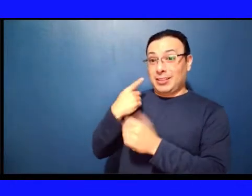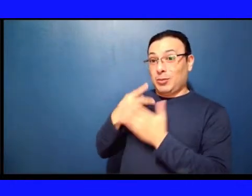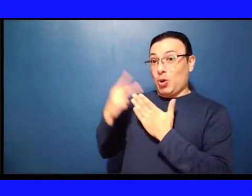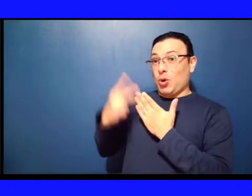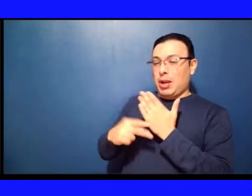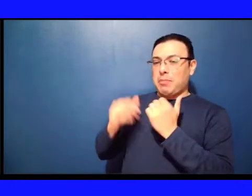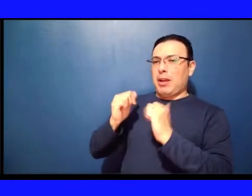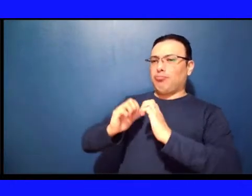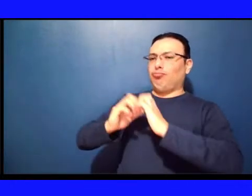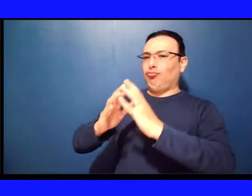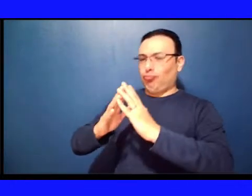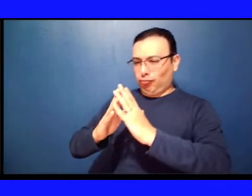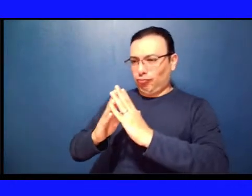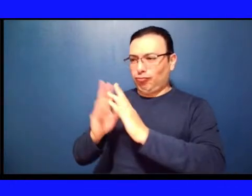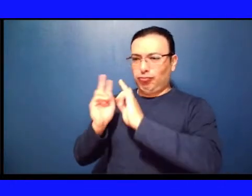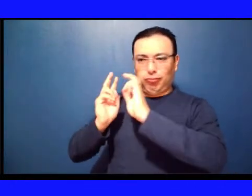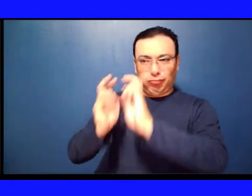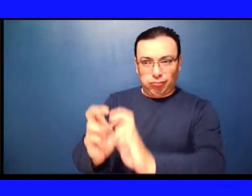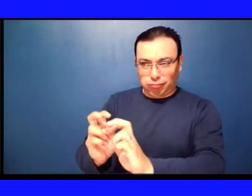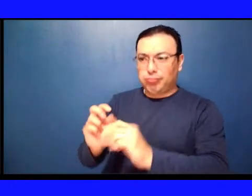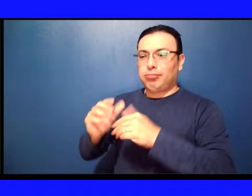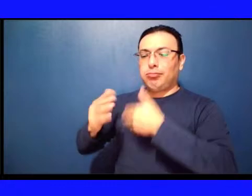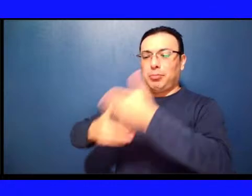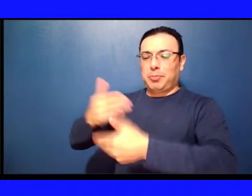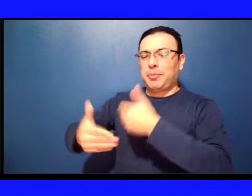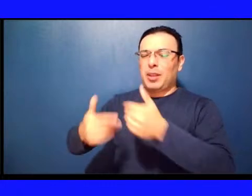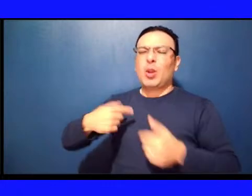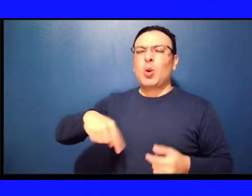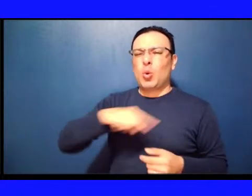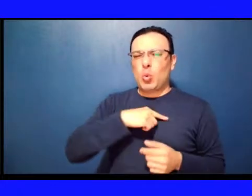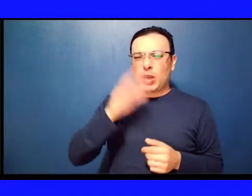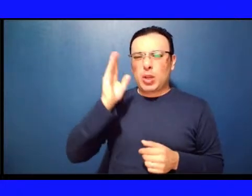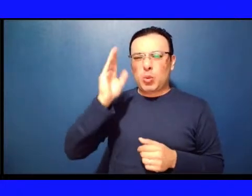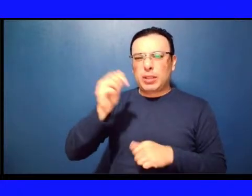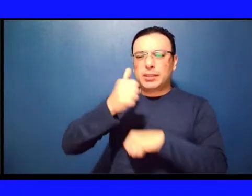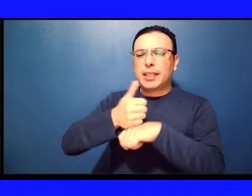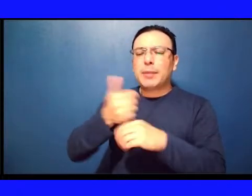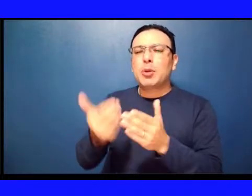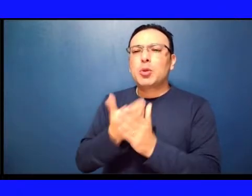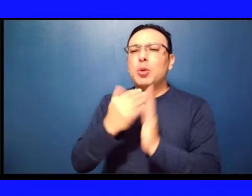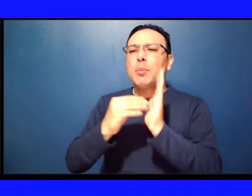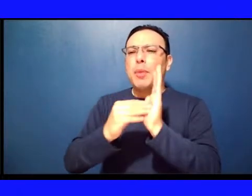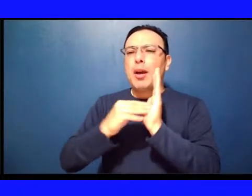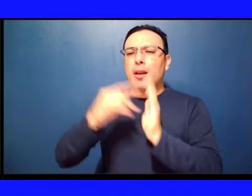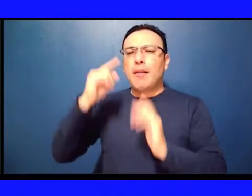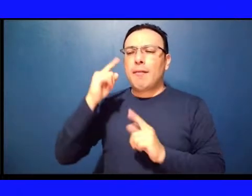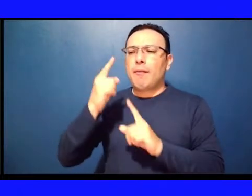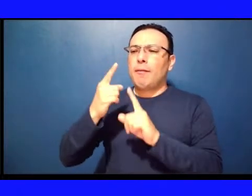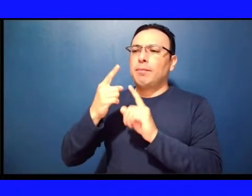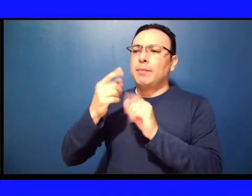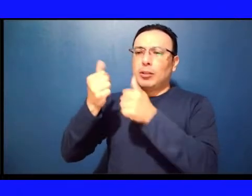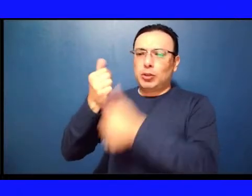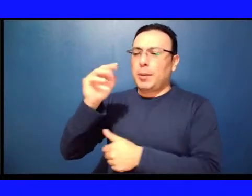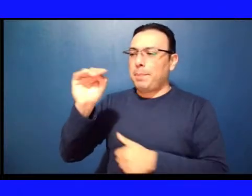Of course, we also at the financial level, we track our major external risks. Some